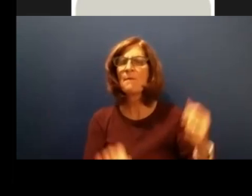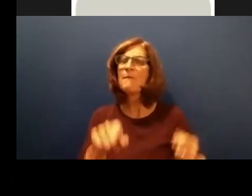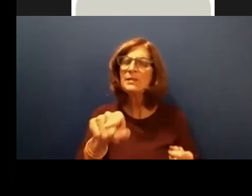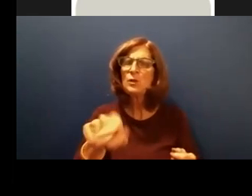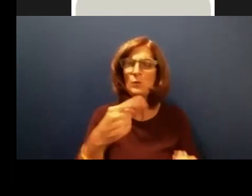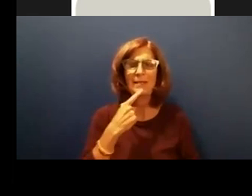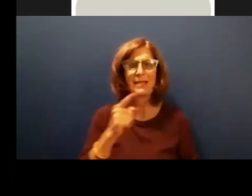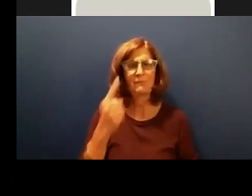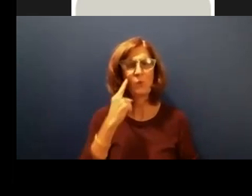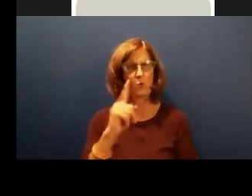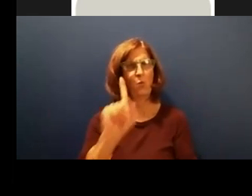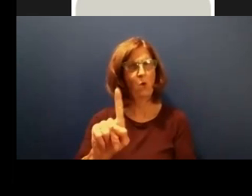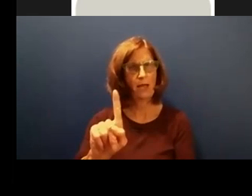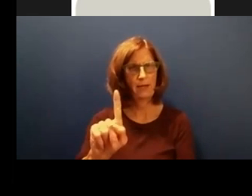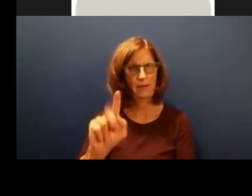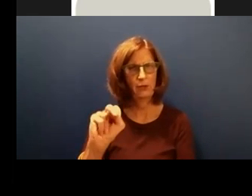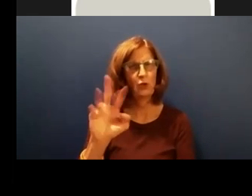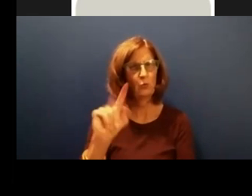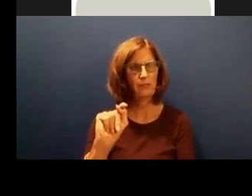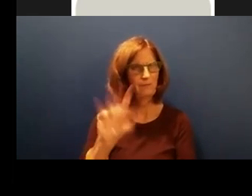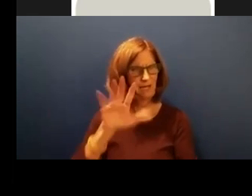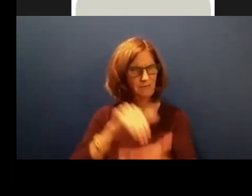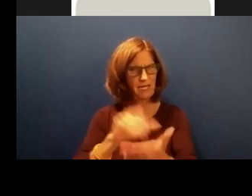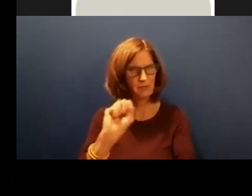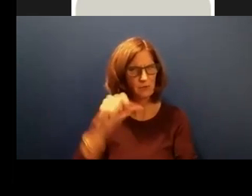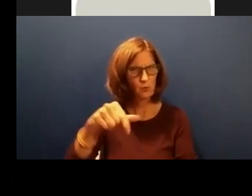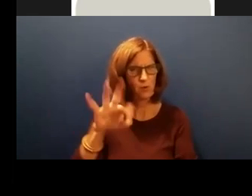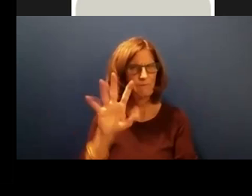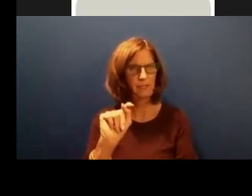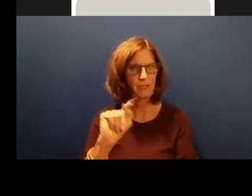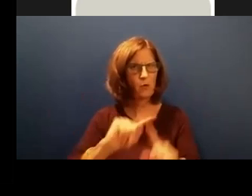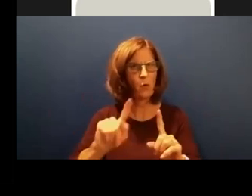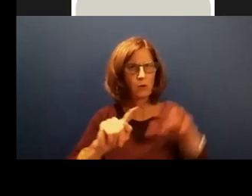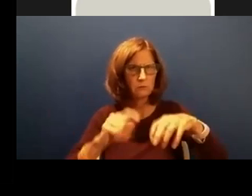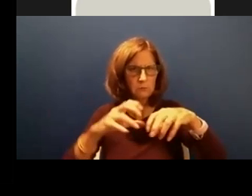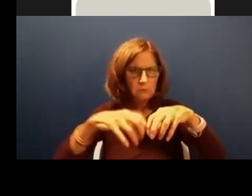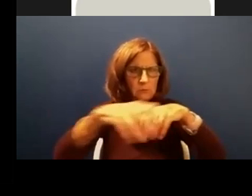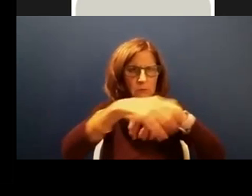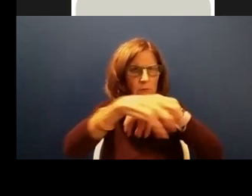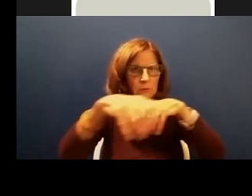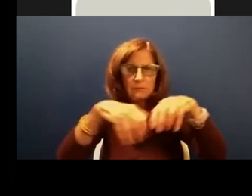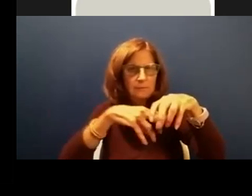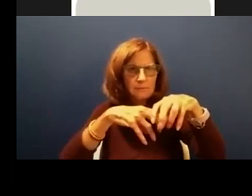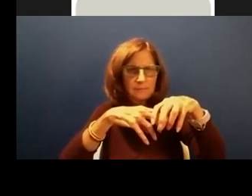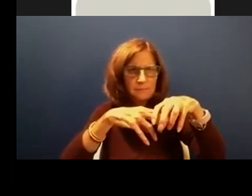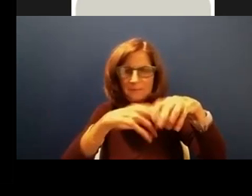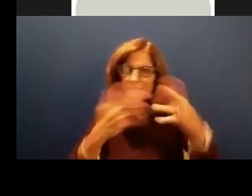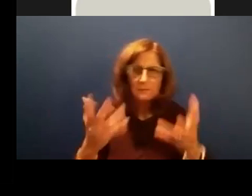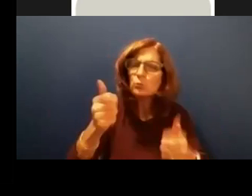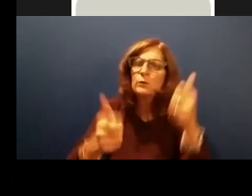foot space or multiple smaller spaces? I don't know what the so